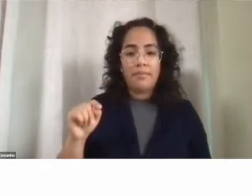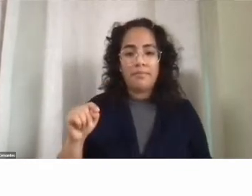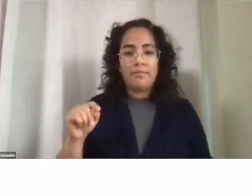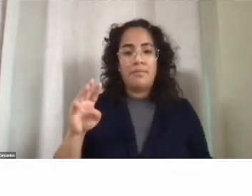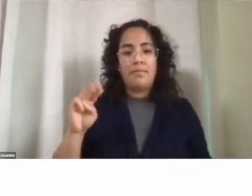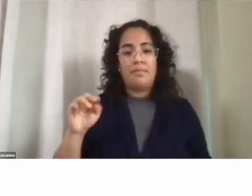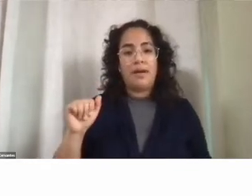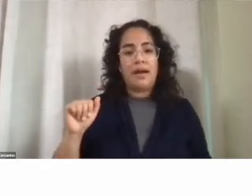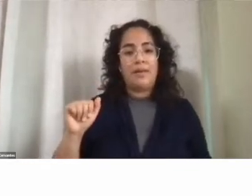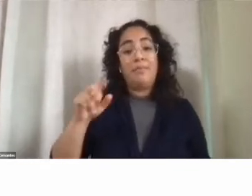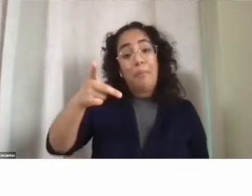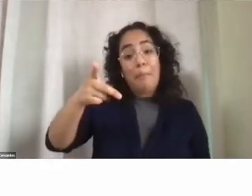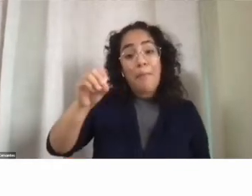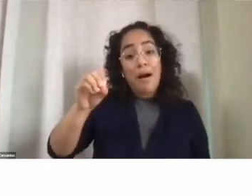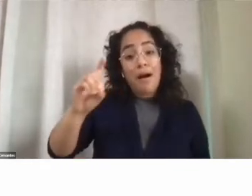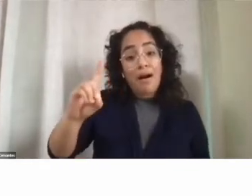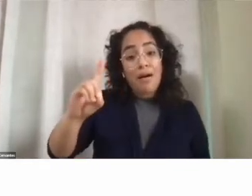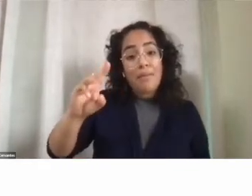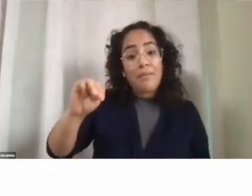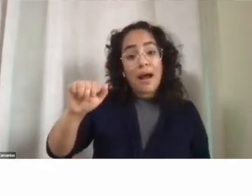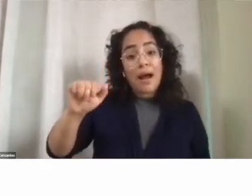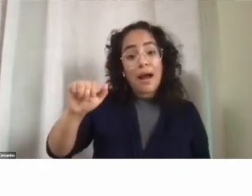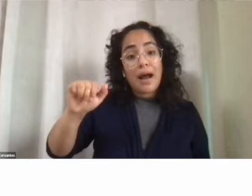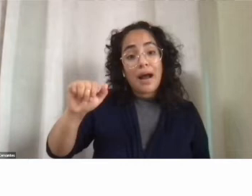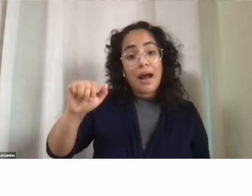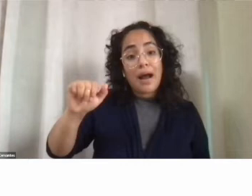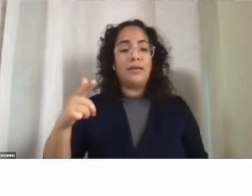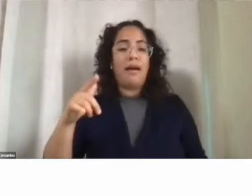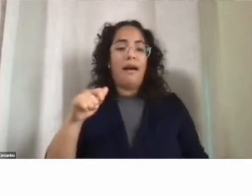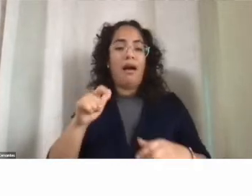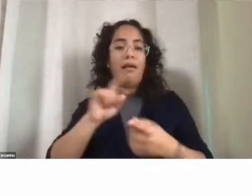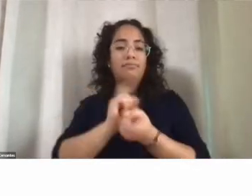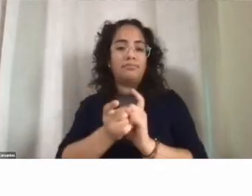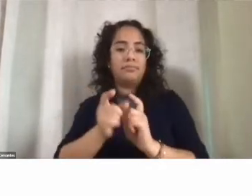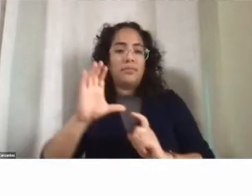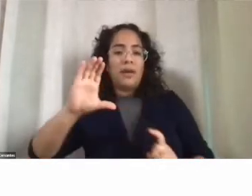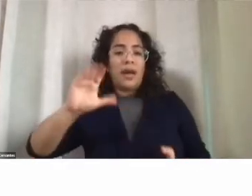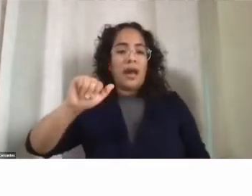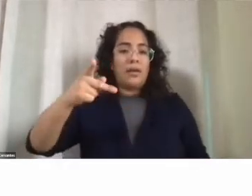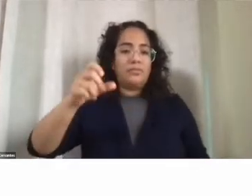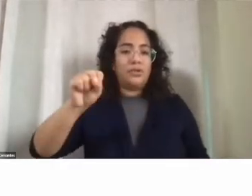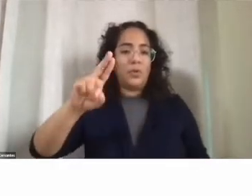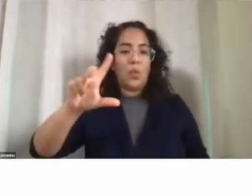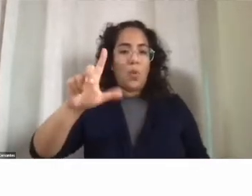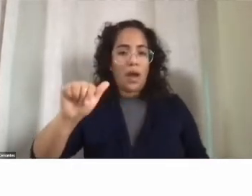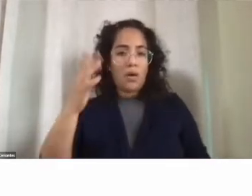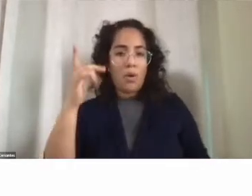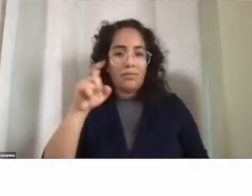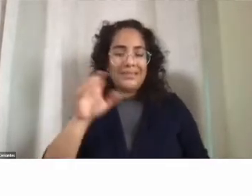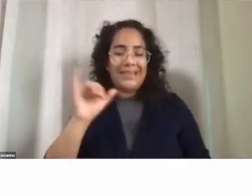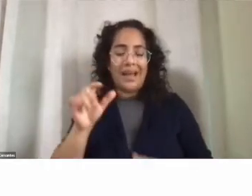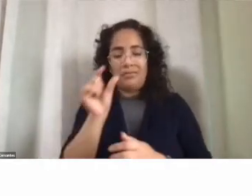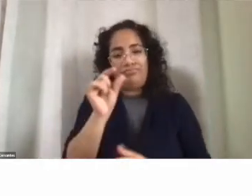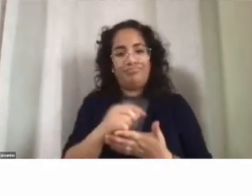it into Spanish as cápsula because it's like a capsule, for health.